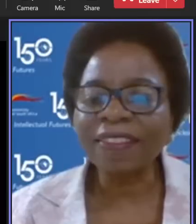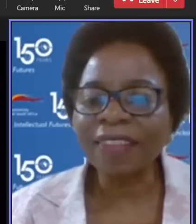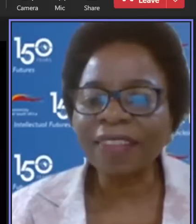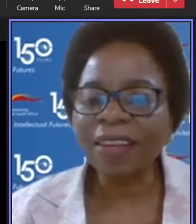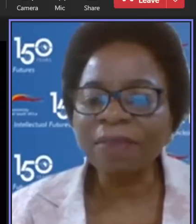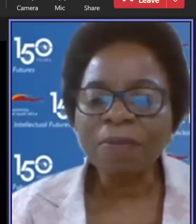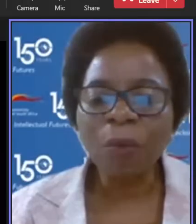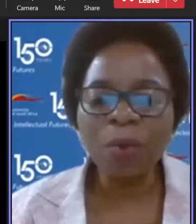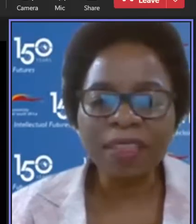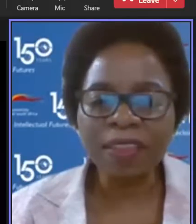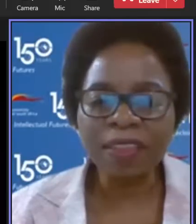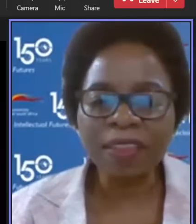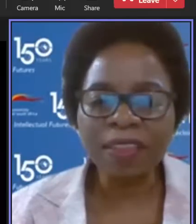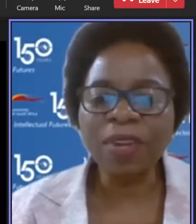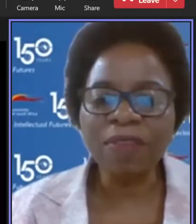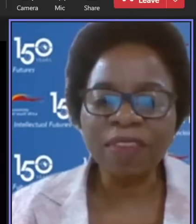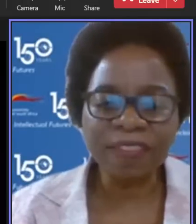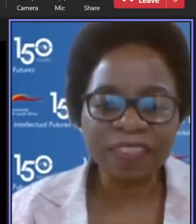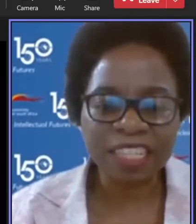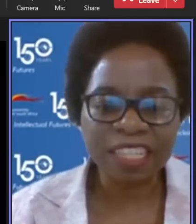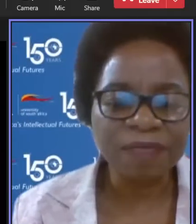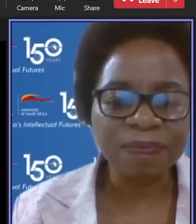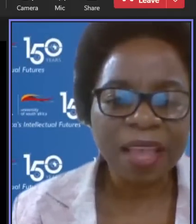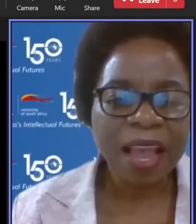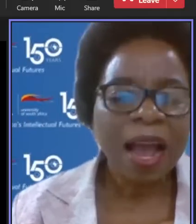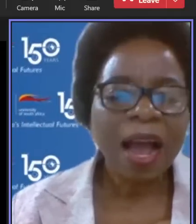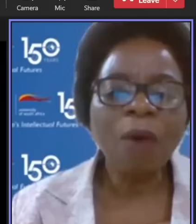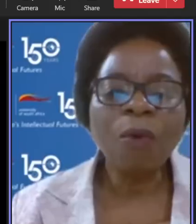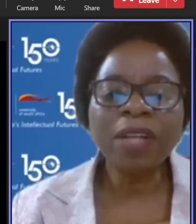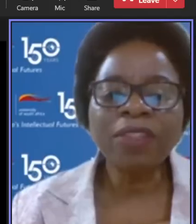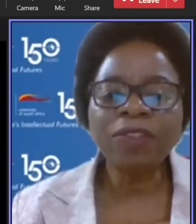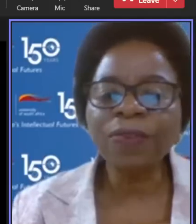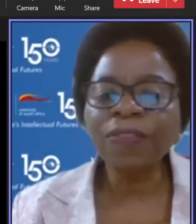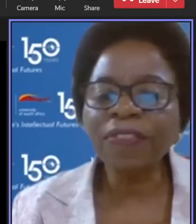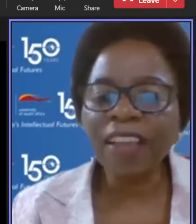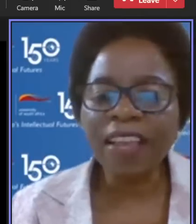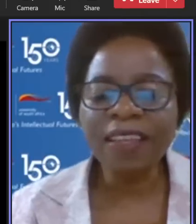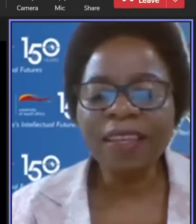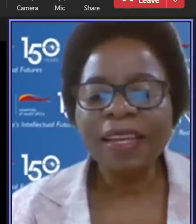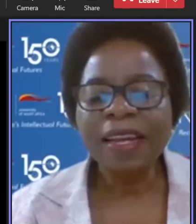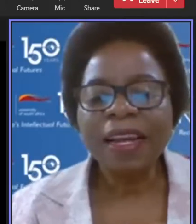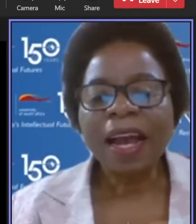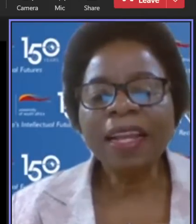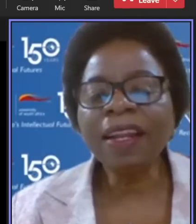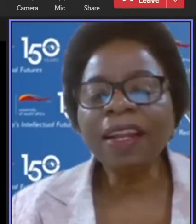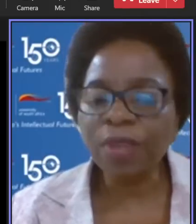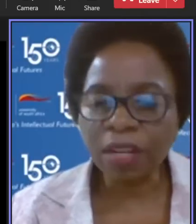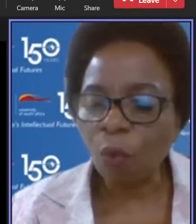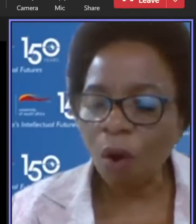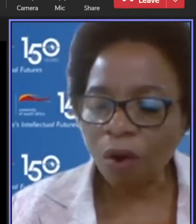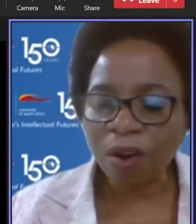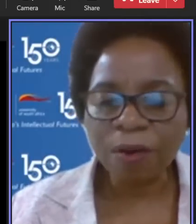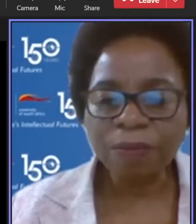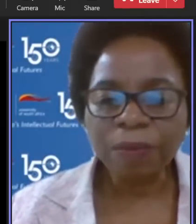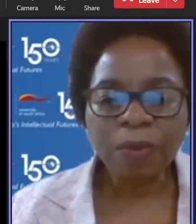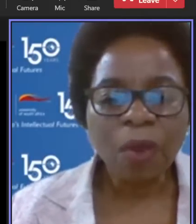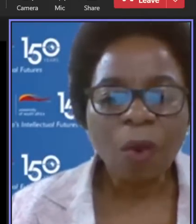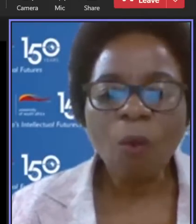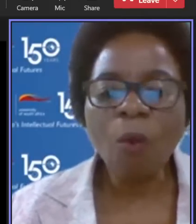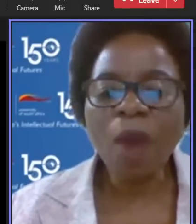are studying with this university. I want to say, in the student